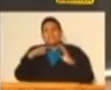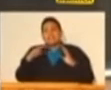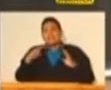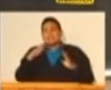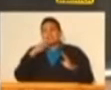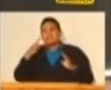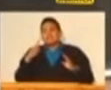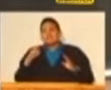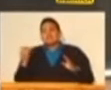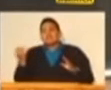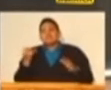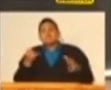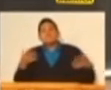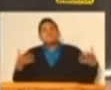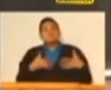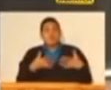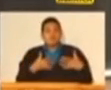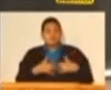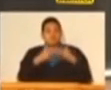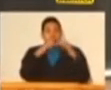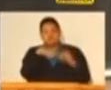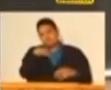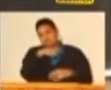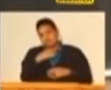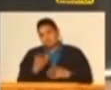of all garrisons in the first place,